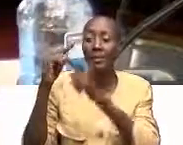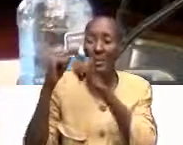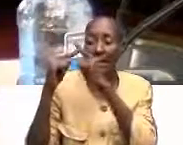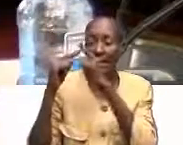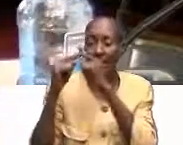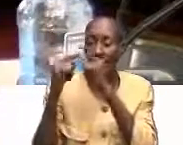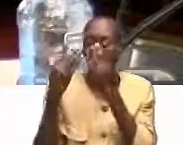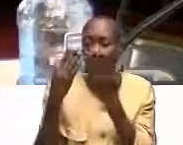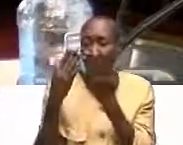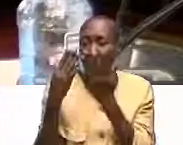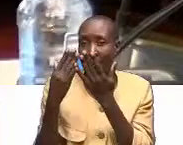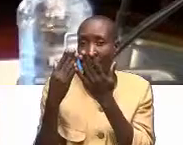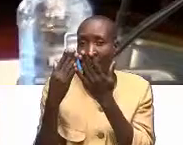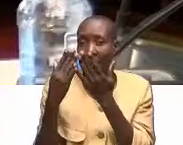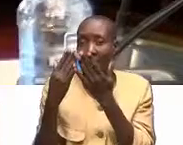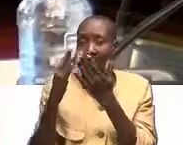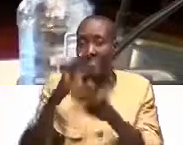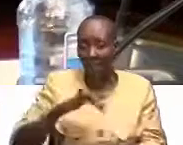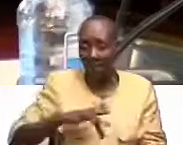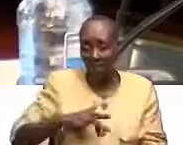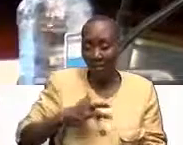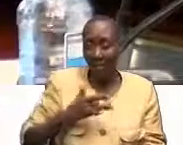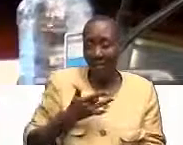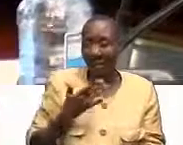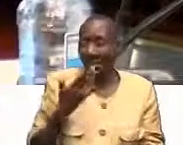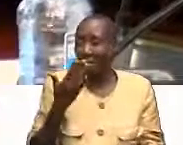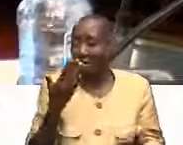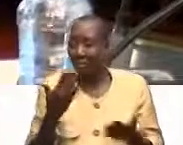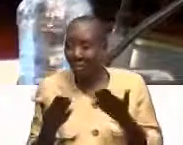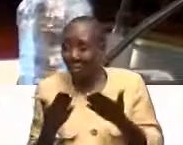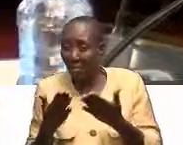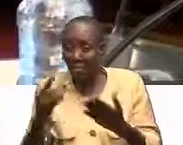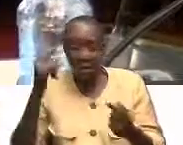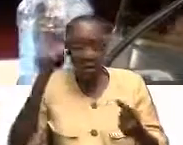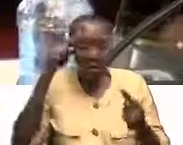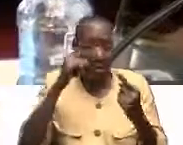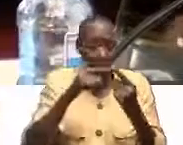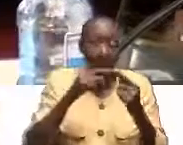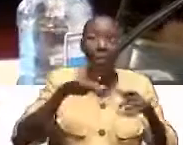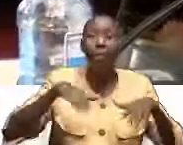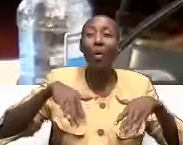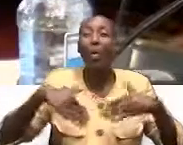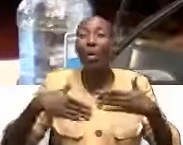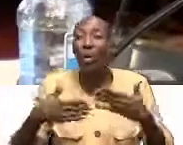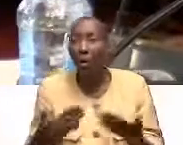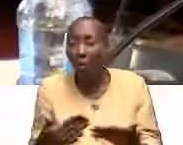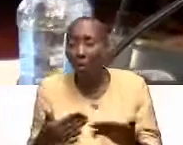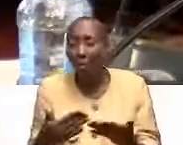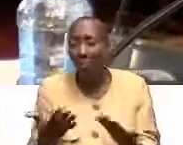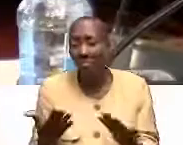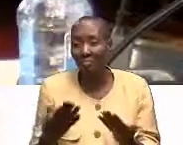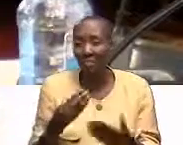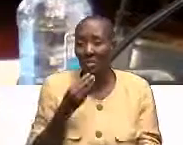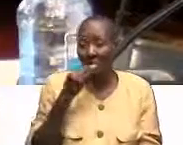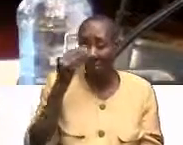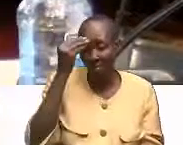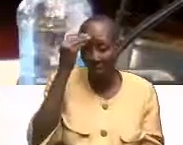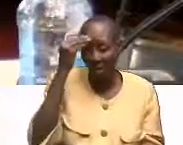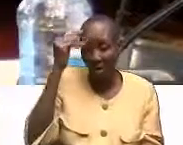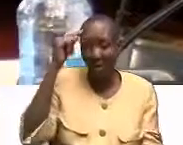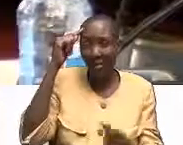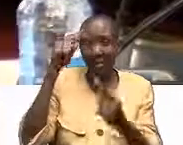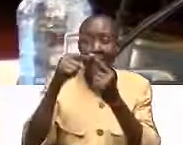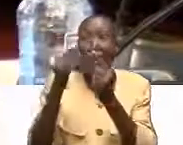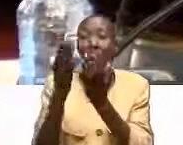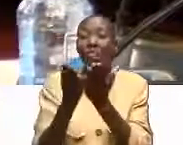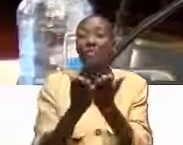impression created either by design or by default that it is intended to serve the interests